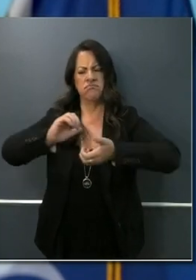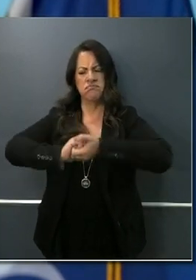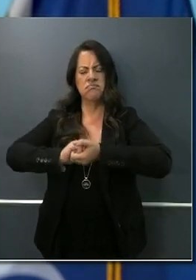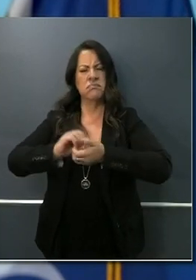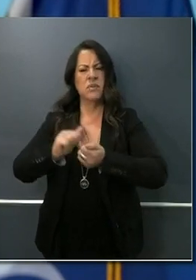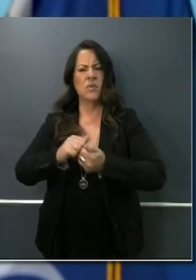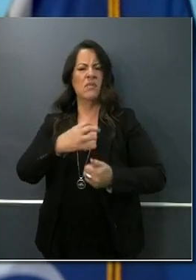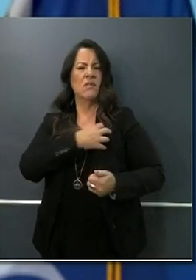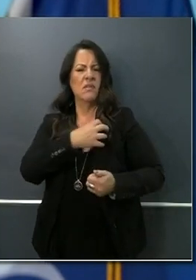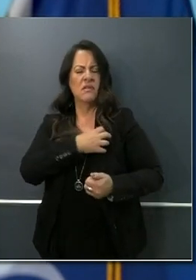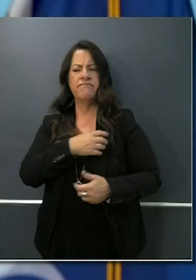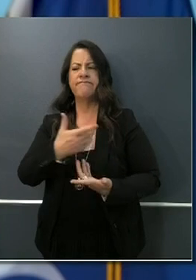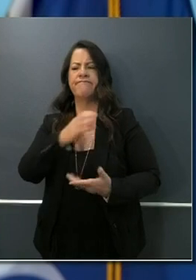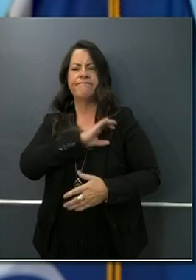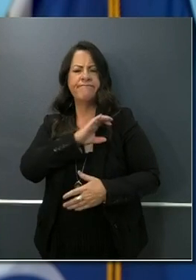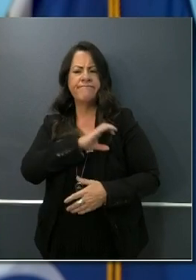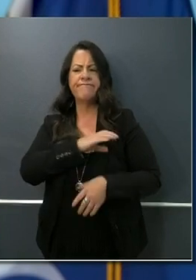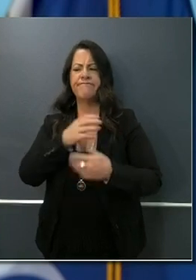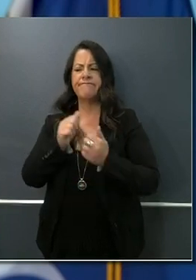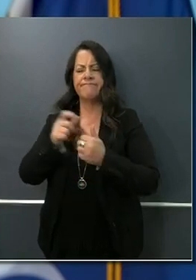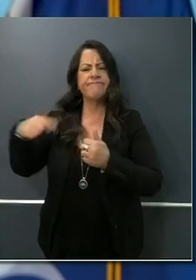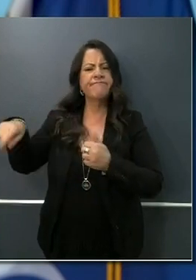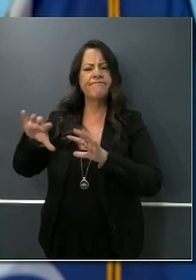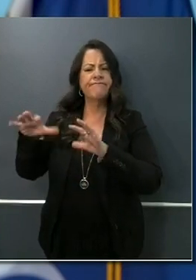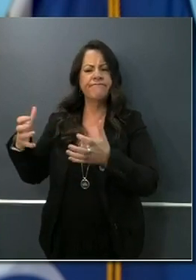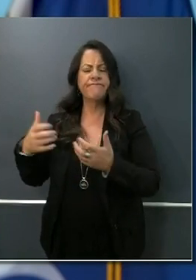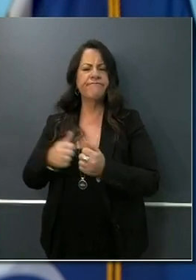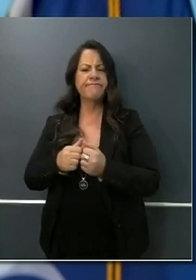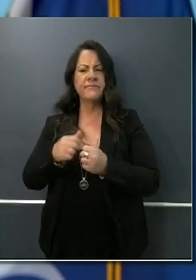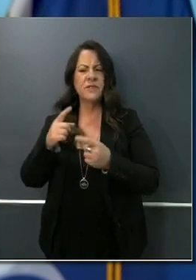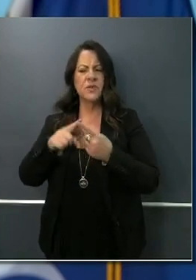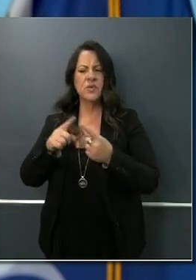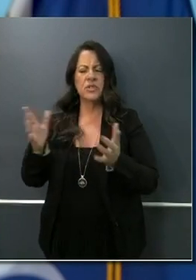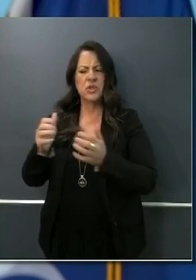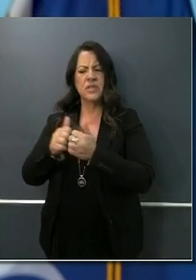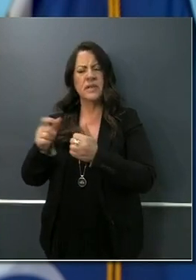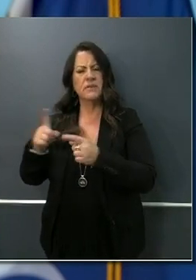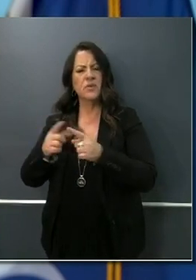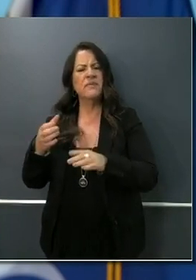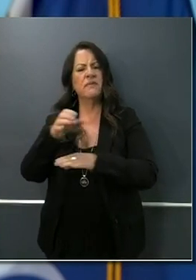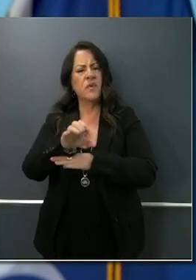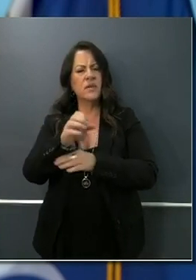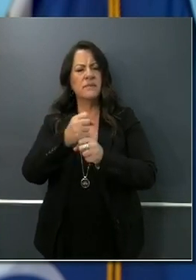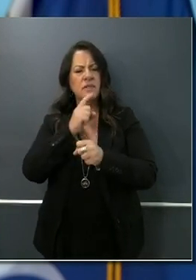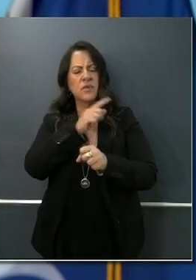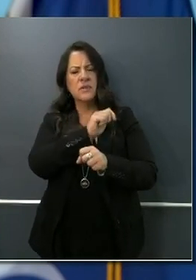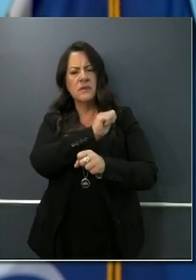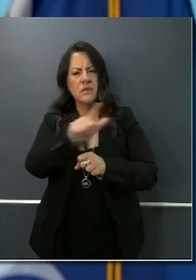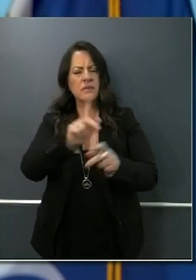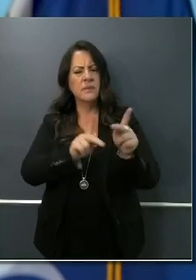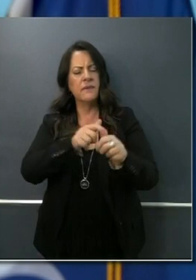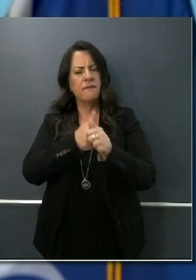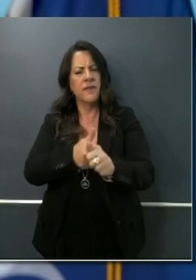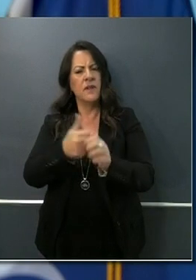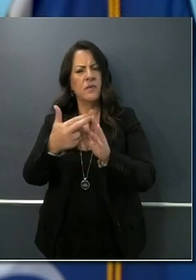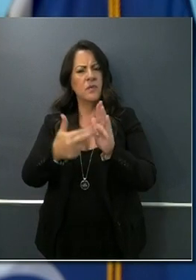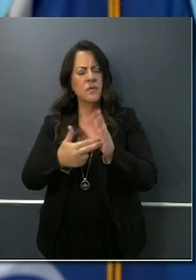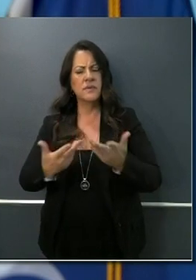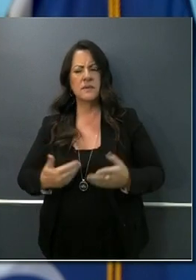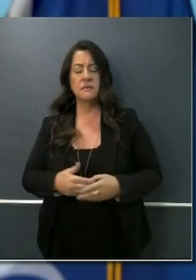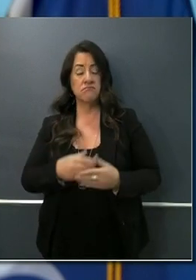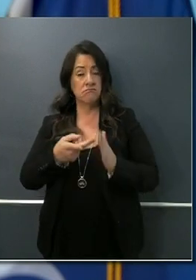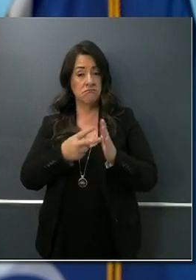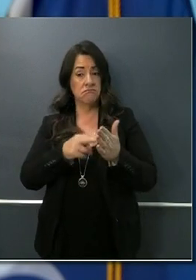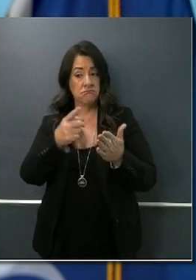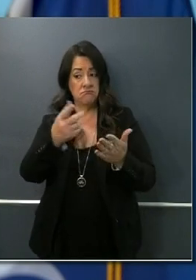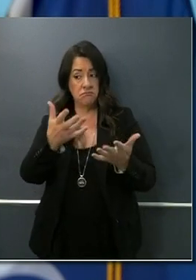agencies to be a little more aggressive with any enforcement. At least in our area, we haven't heard of any citations. Does this mean